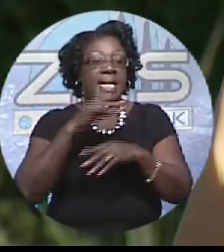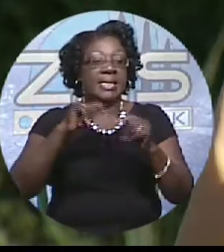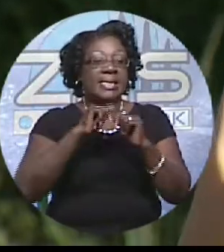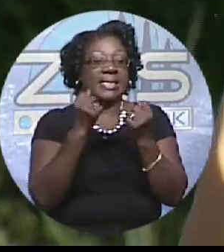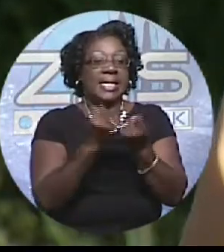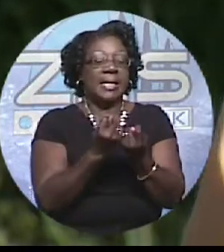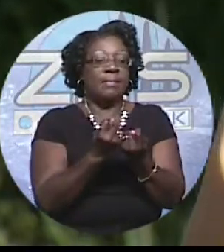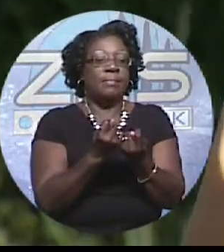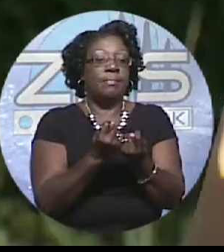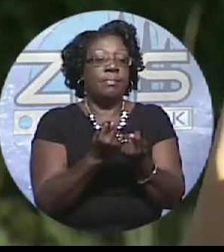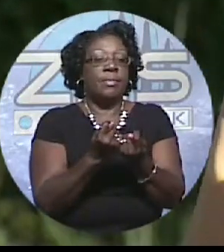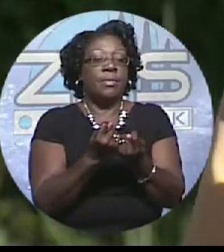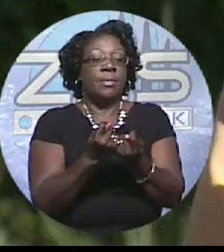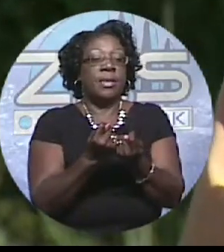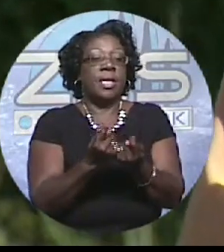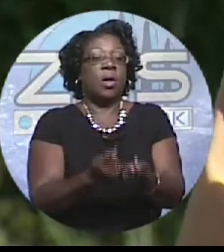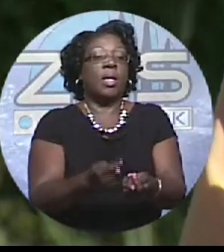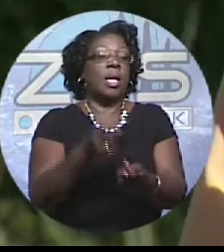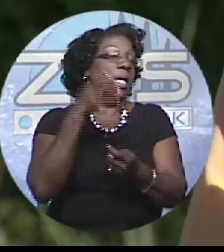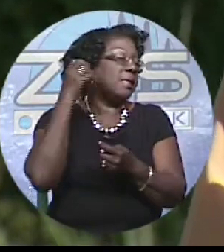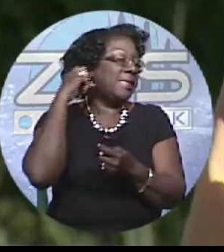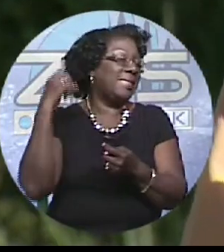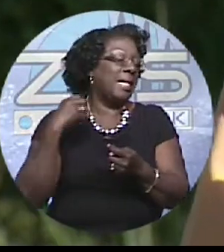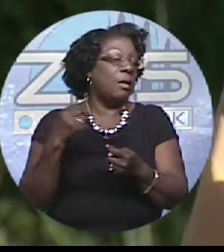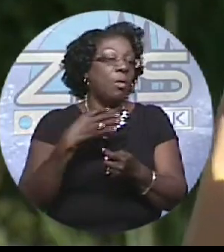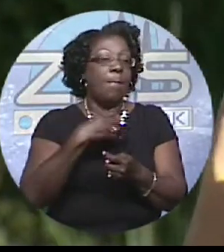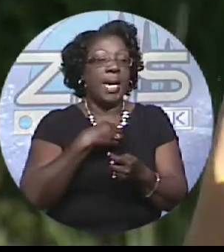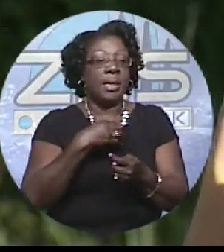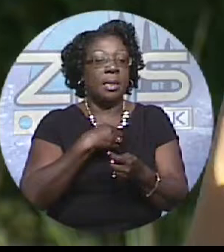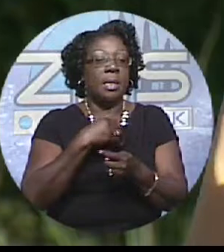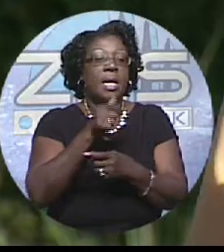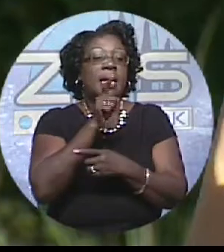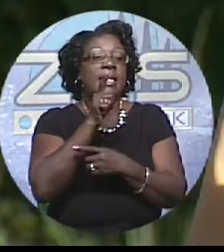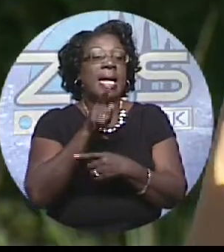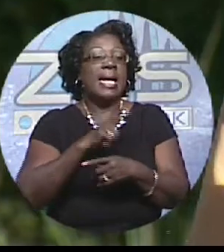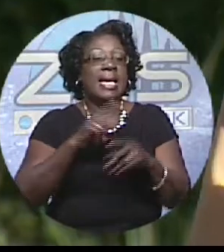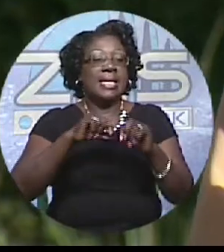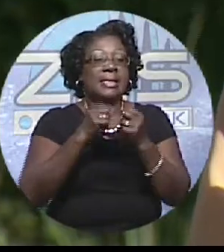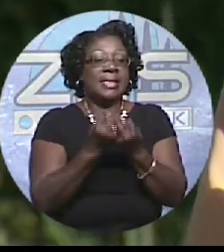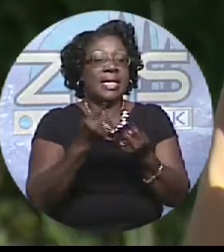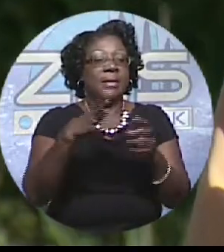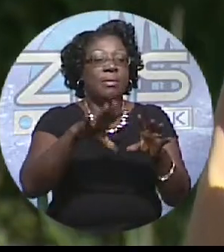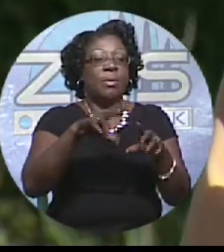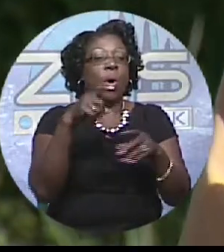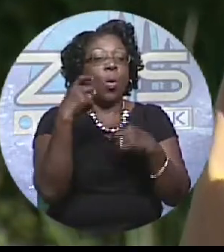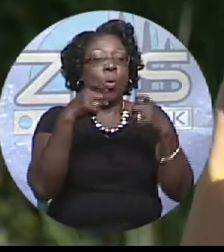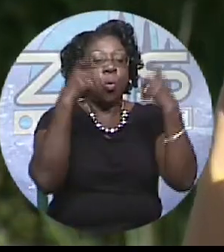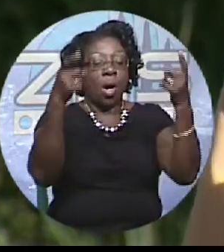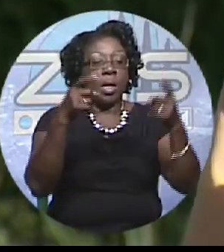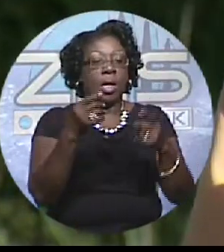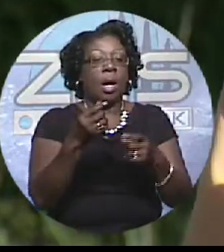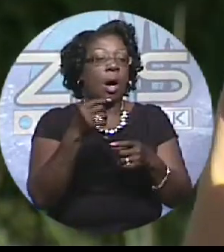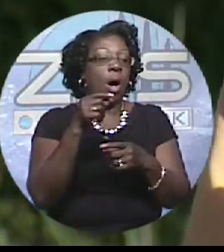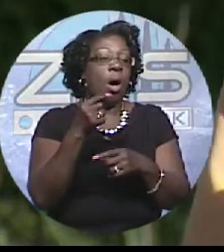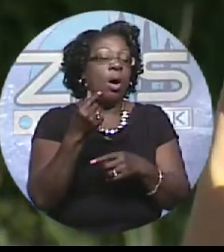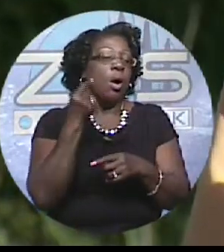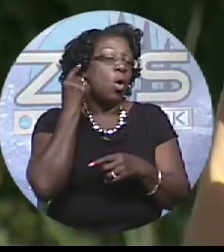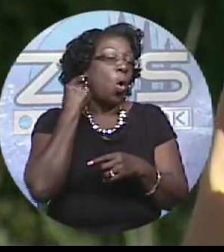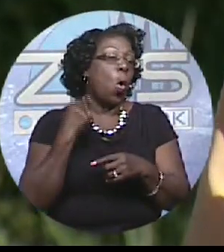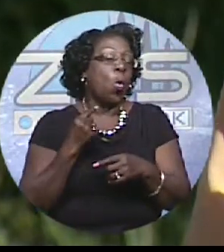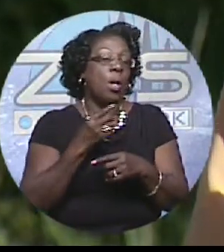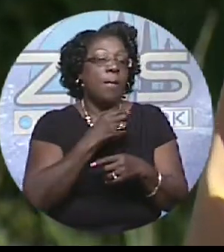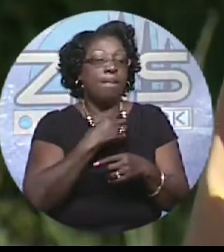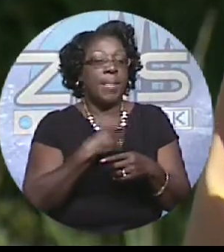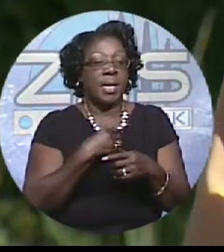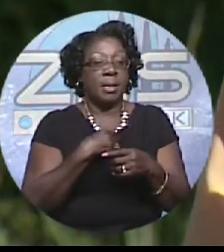team, well, they got a silver medal. The ladies, they were able to get a gold medal. Our under-17 boys national team, a fifth place finish in